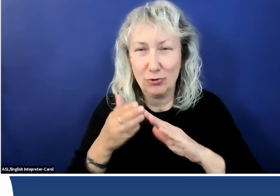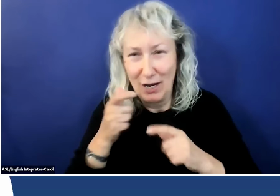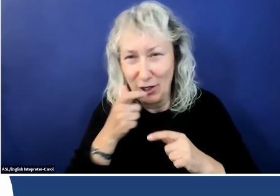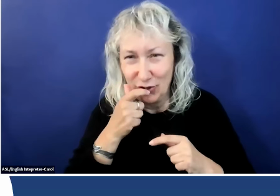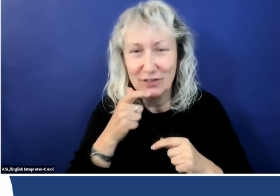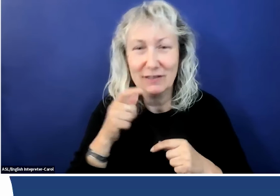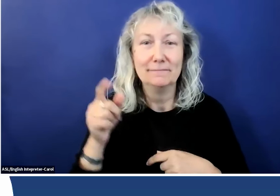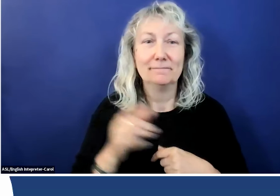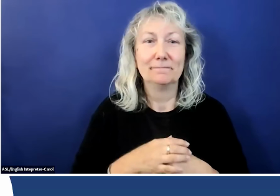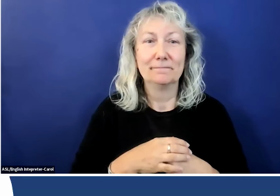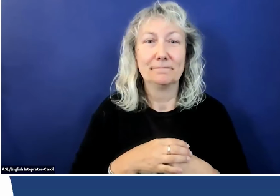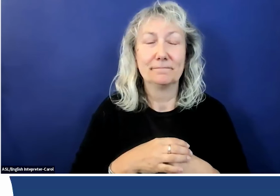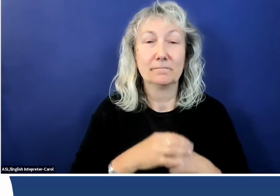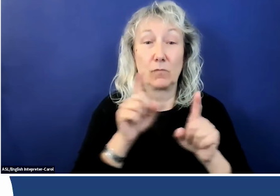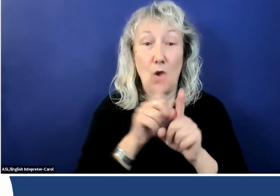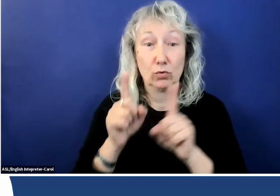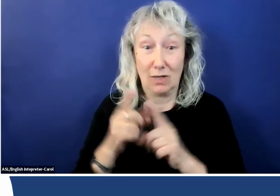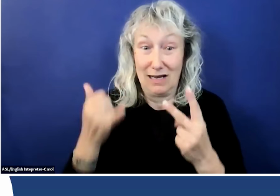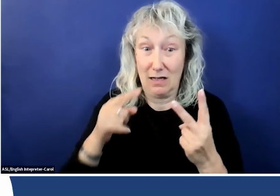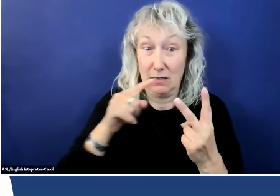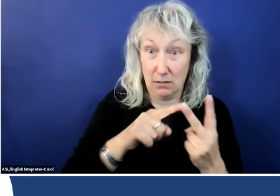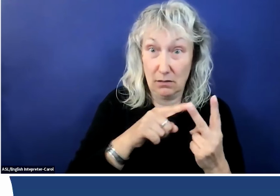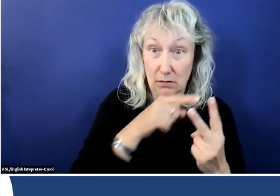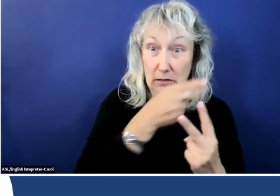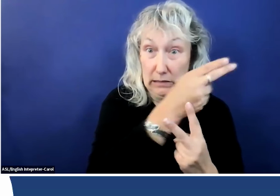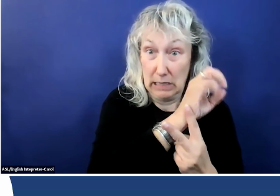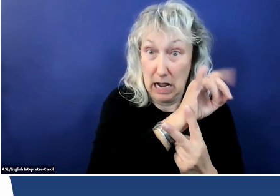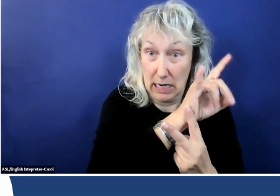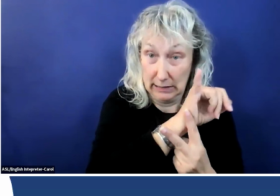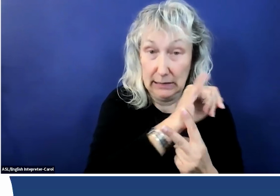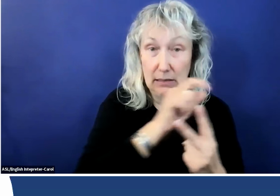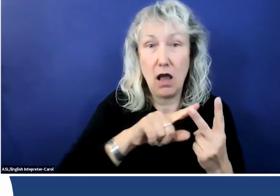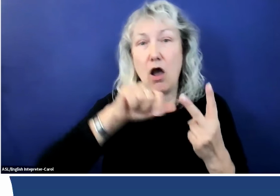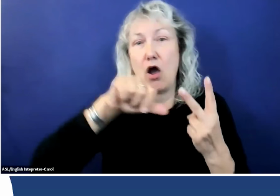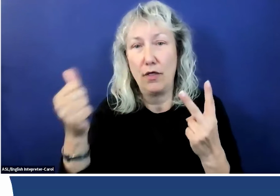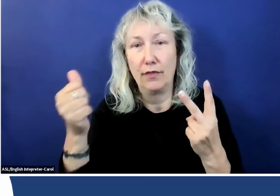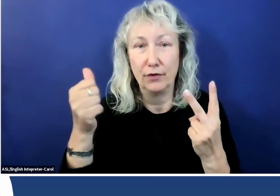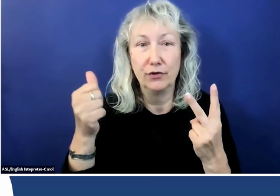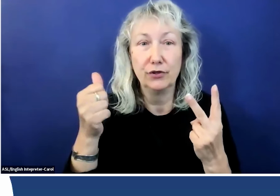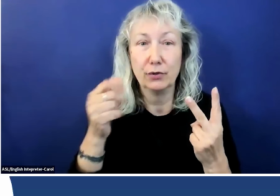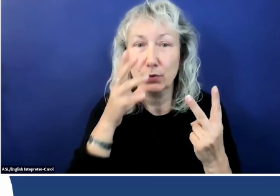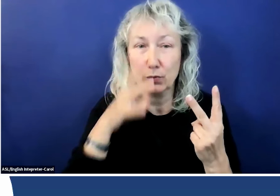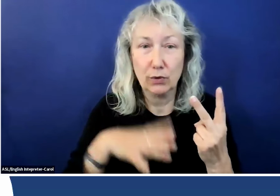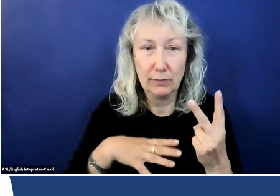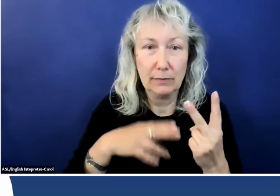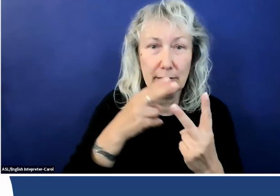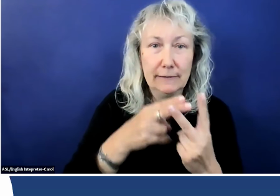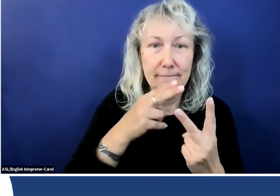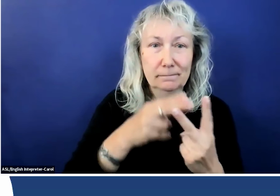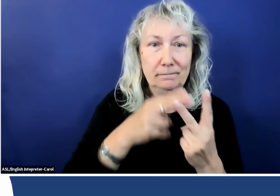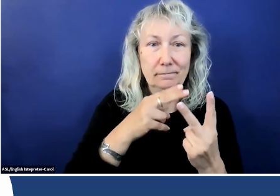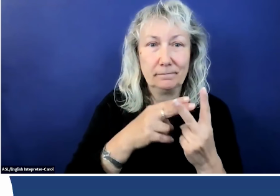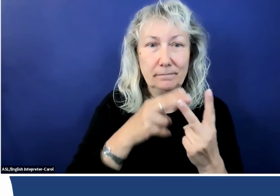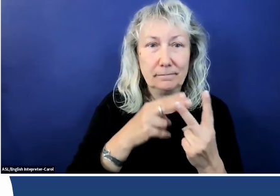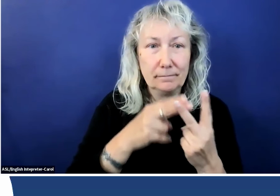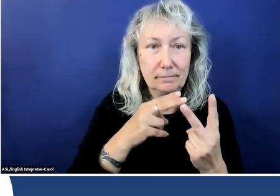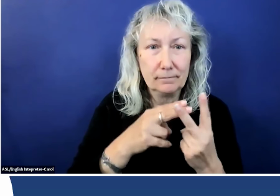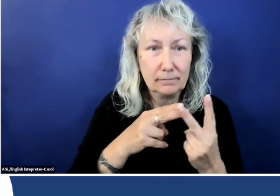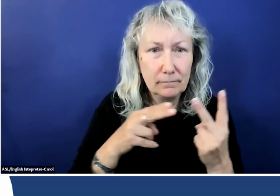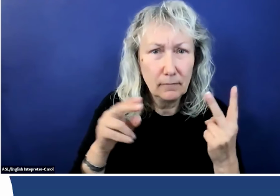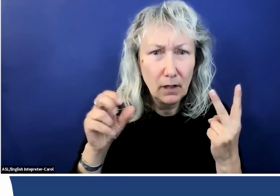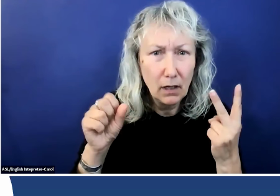Joining Heidi is Amy Servan, Senior Director of Pharmacy at Rogue Community Health. She graduated